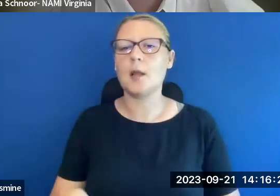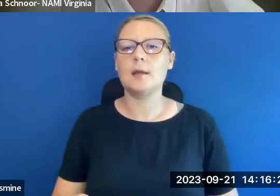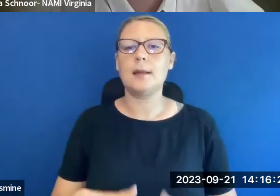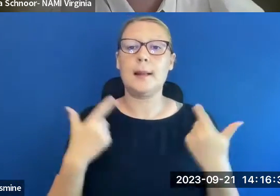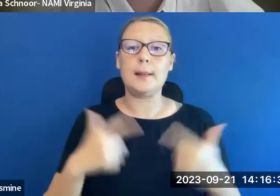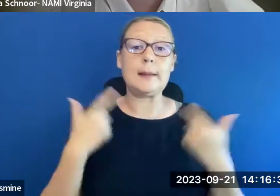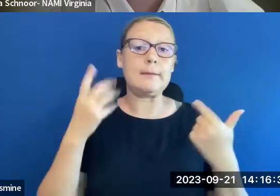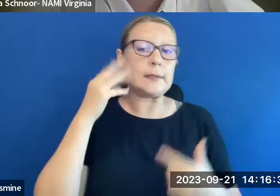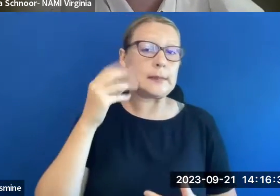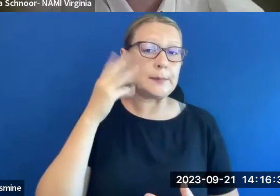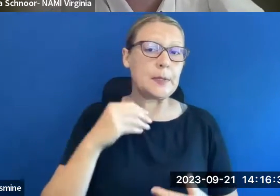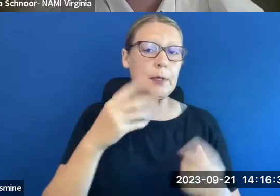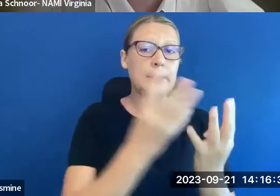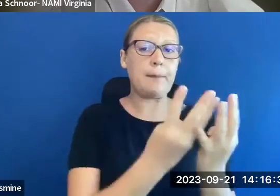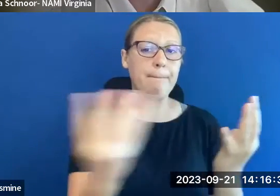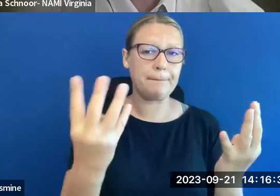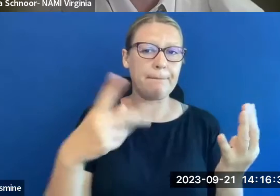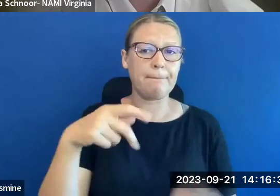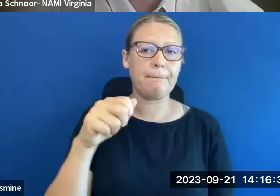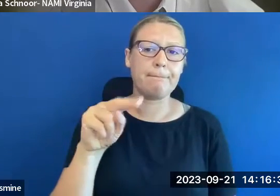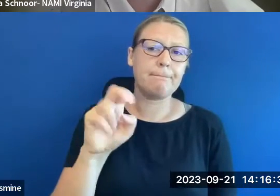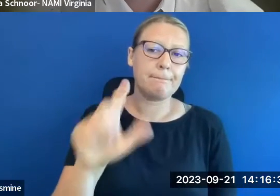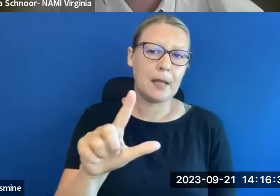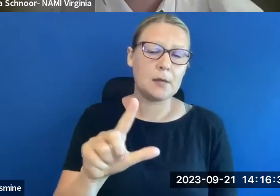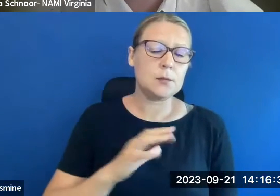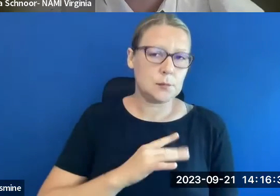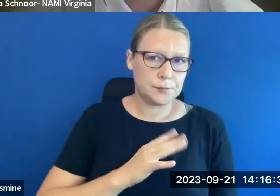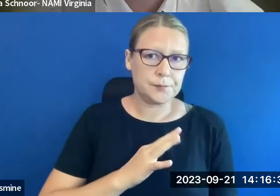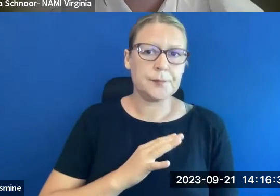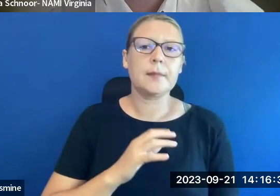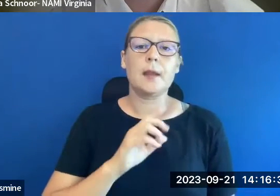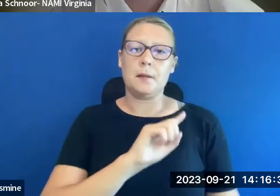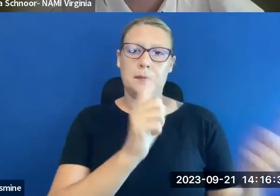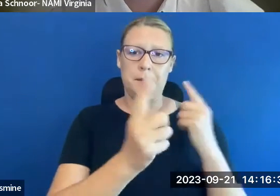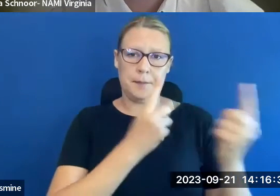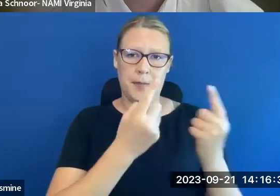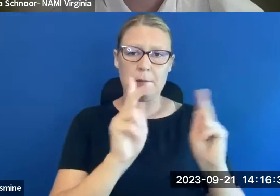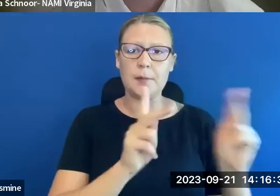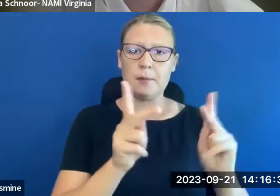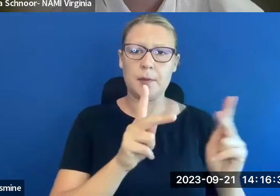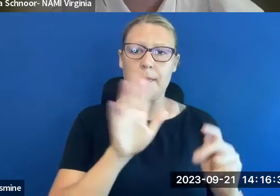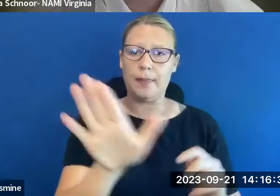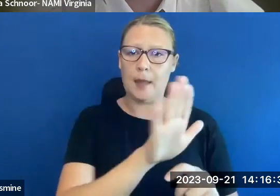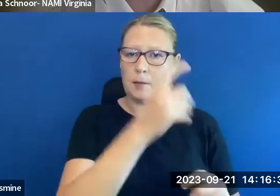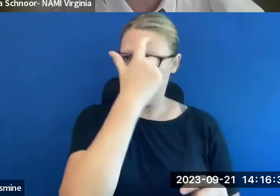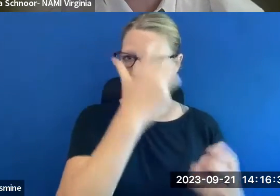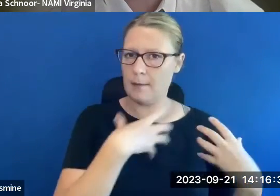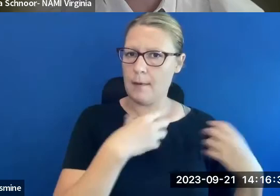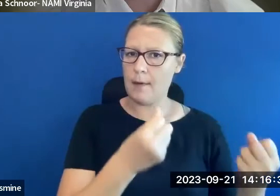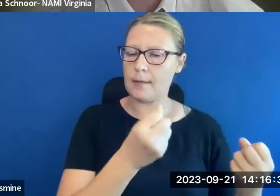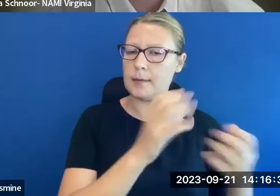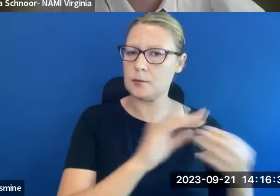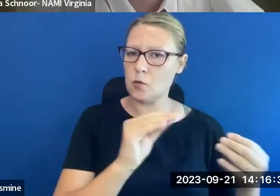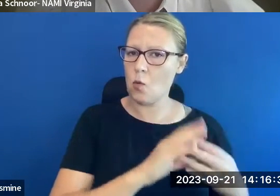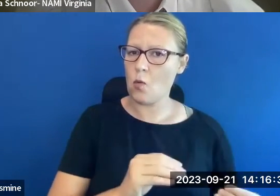that can often be really valuable as well, having people come in and share about their own experiences with their mental health. So